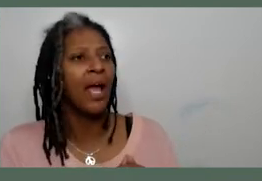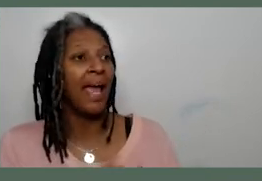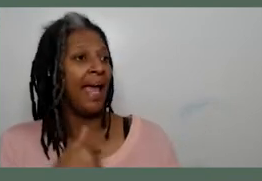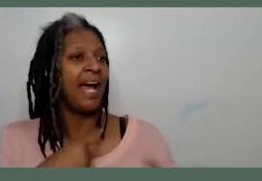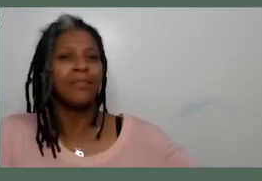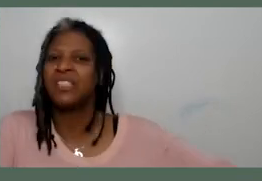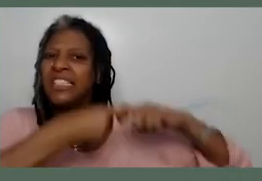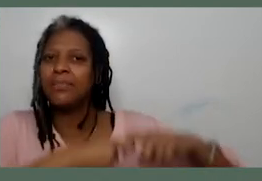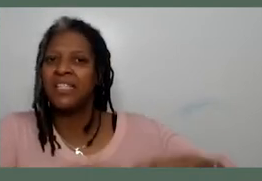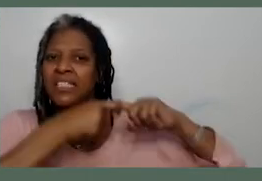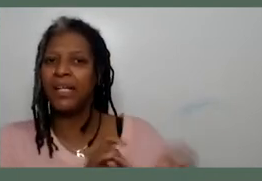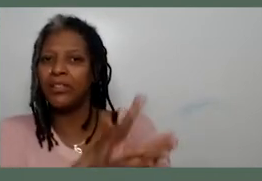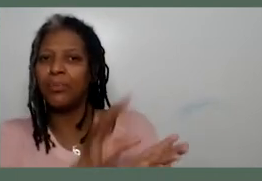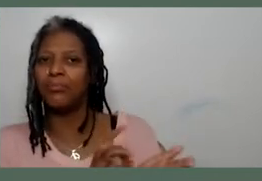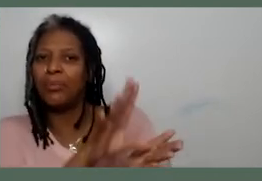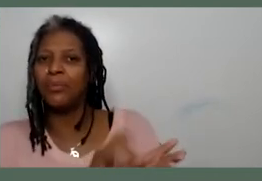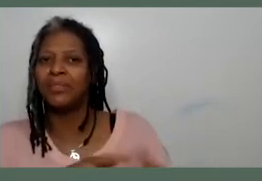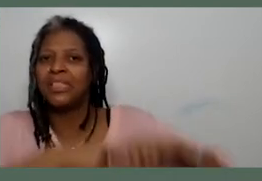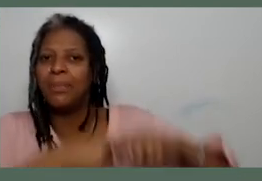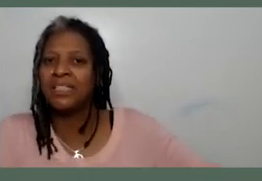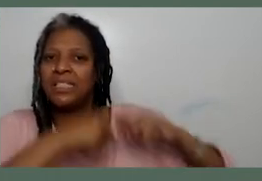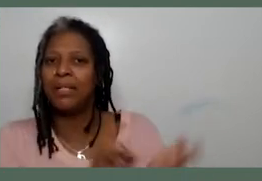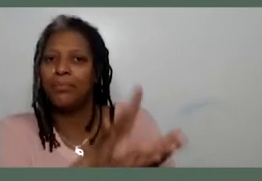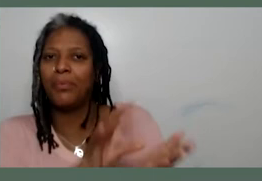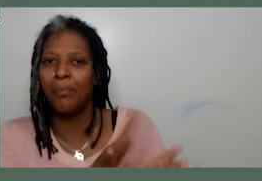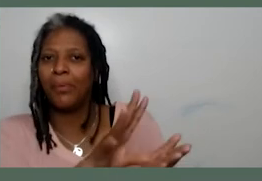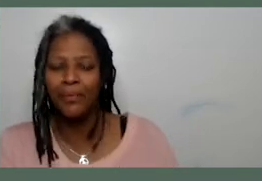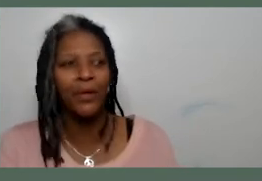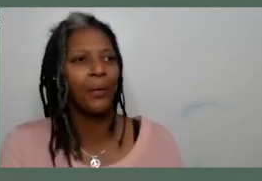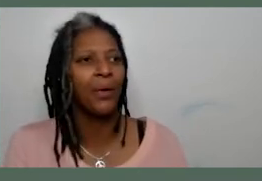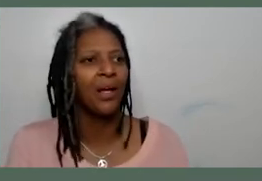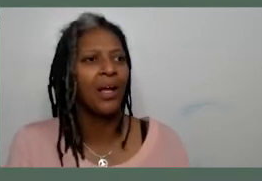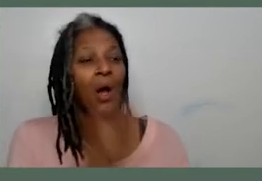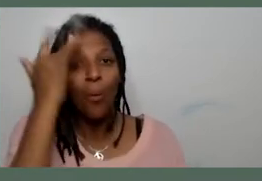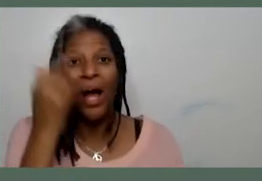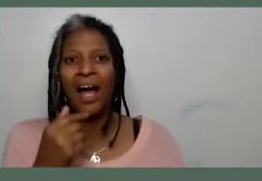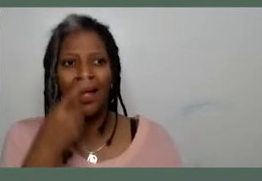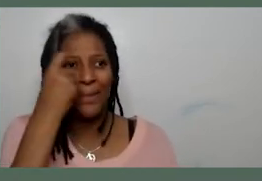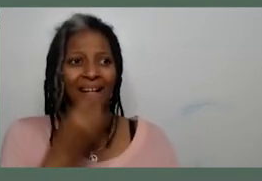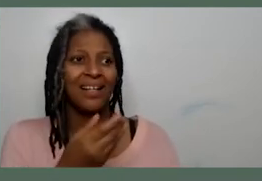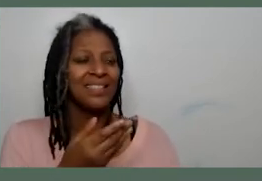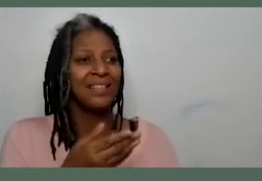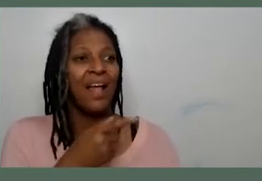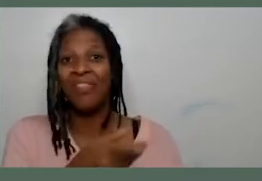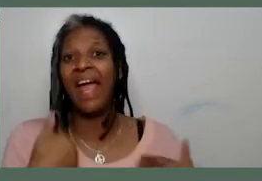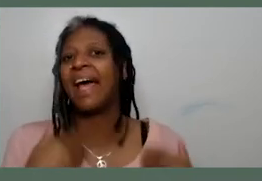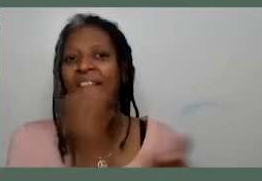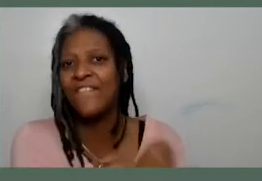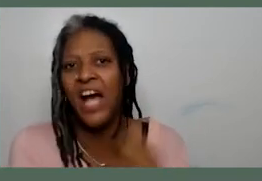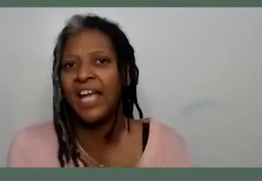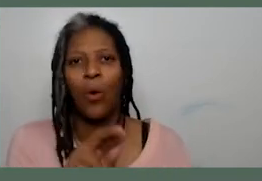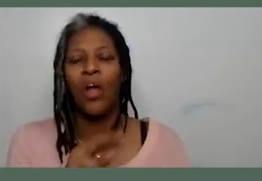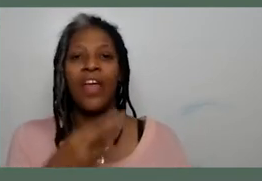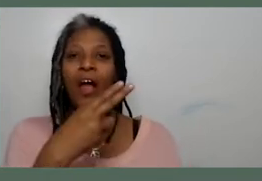school setting being suspended, being expelled because they're hyperactive, because they got into a fight, and no one's really addressing the